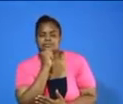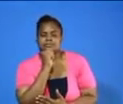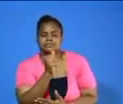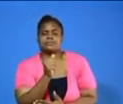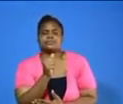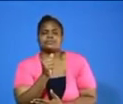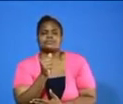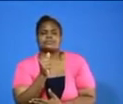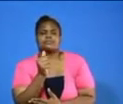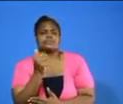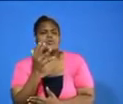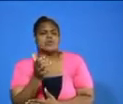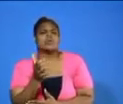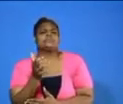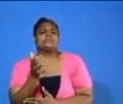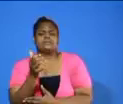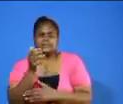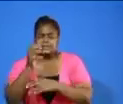Keep your hands